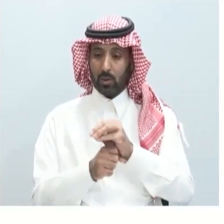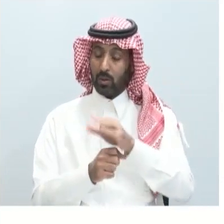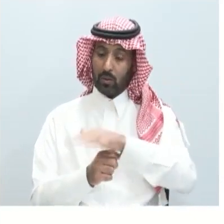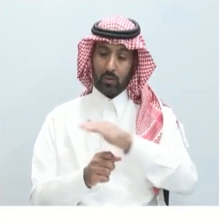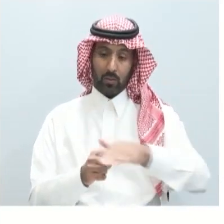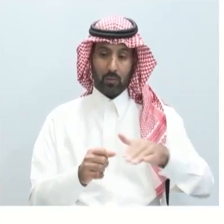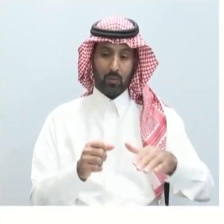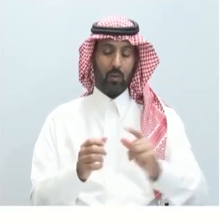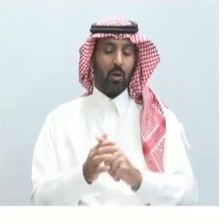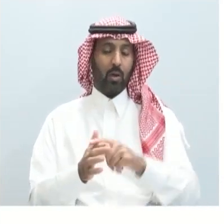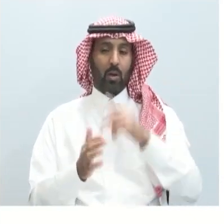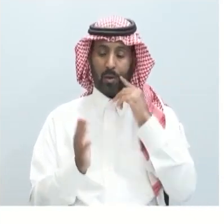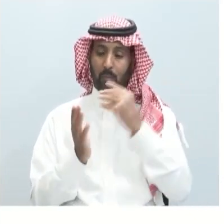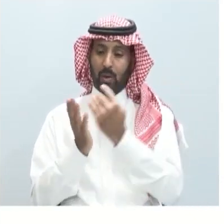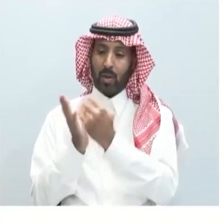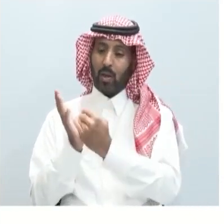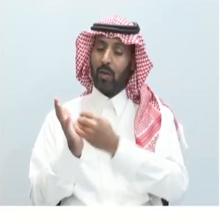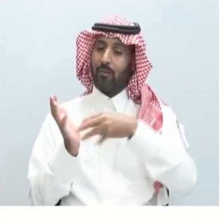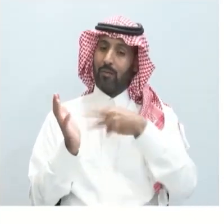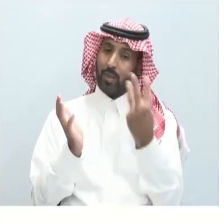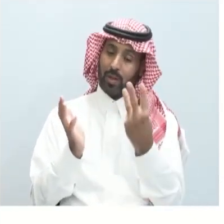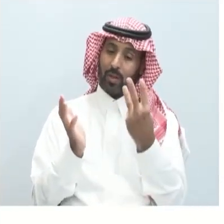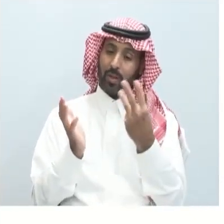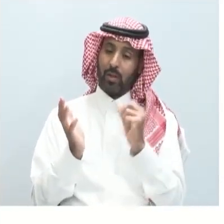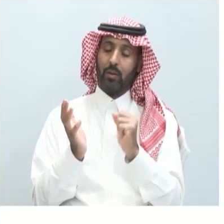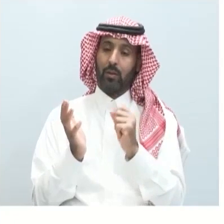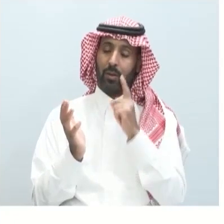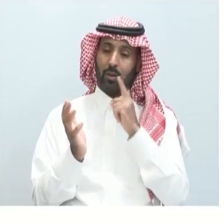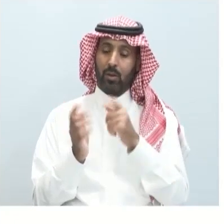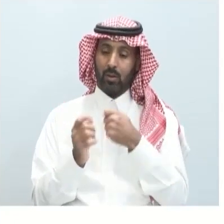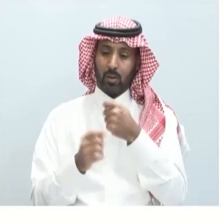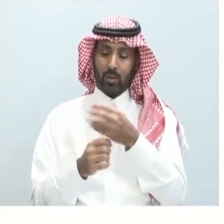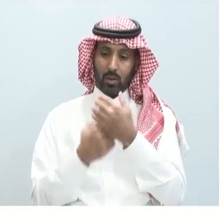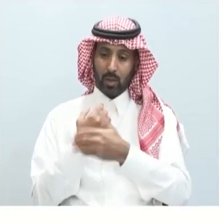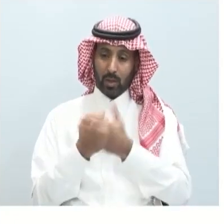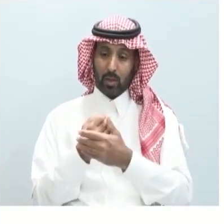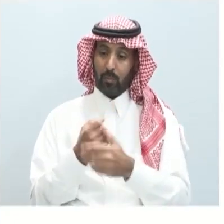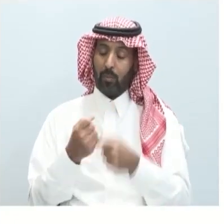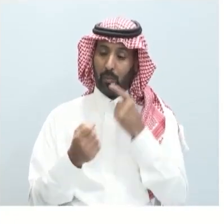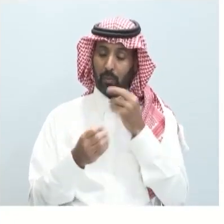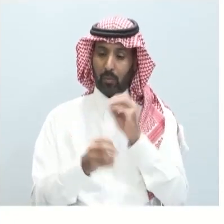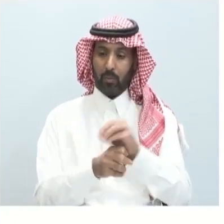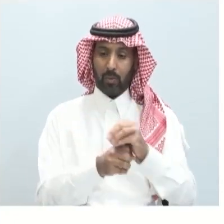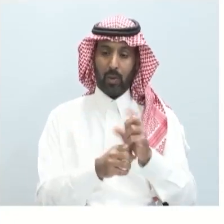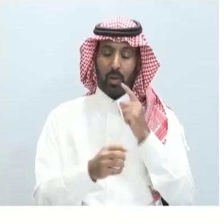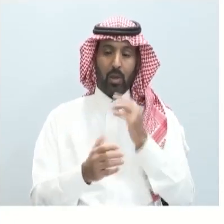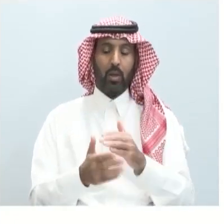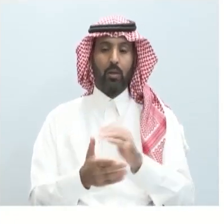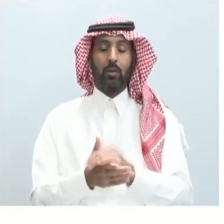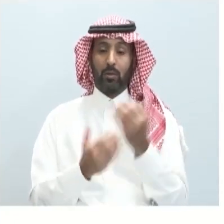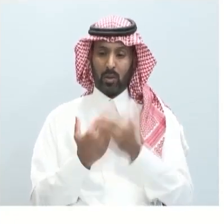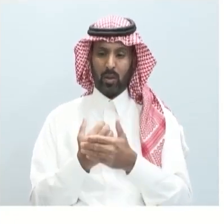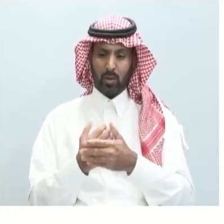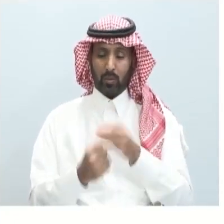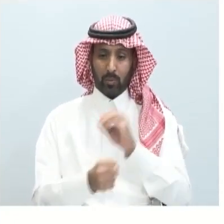you look in paragraph 3, it says cultivate its children, nurture and cultivate its children. So what does cultivate